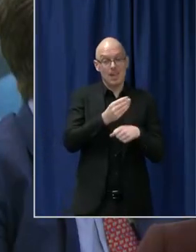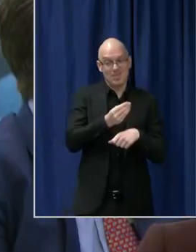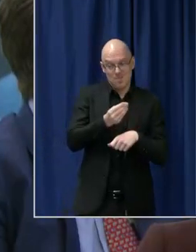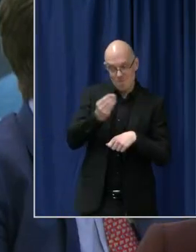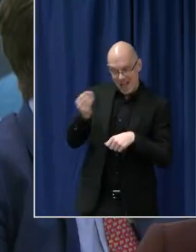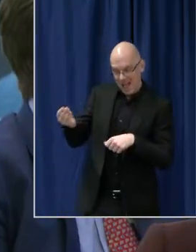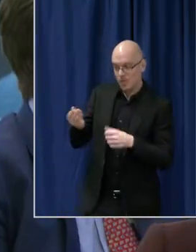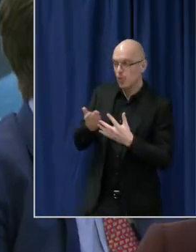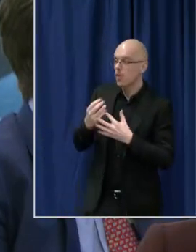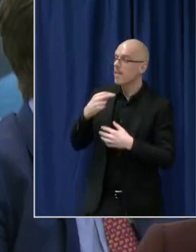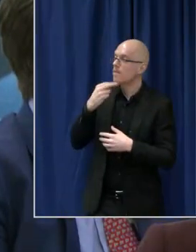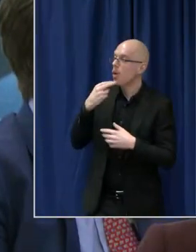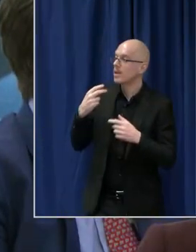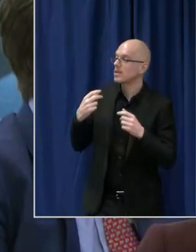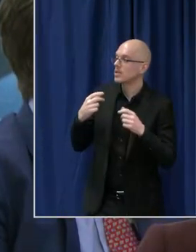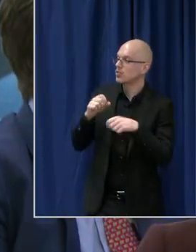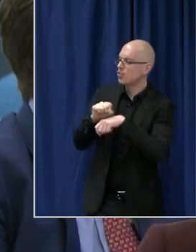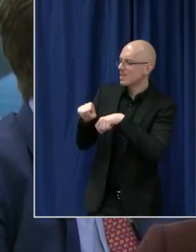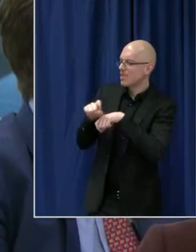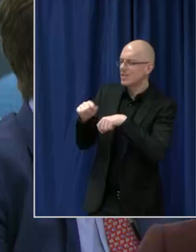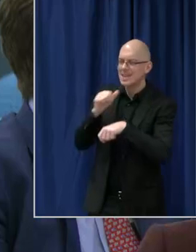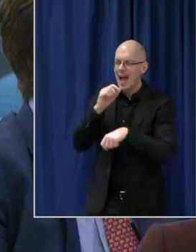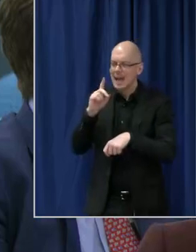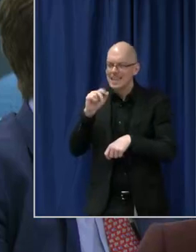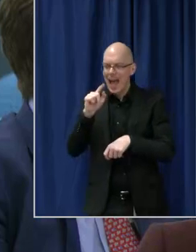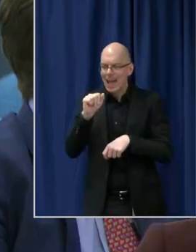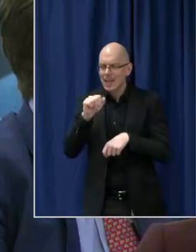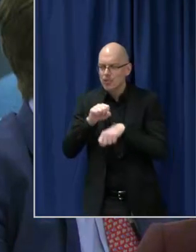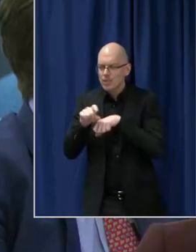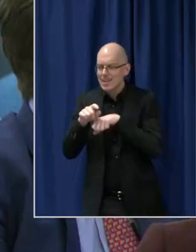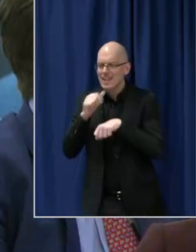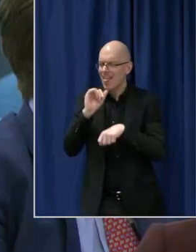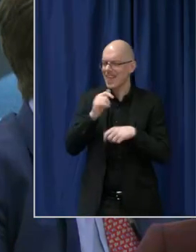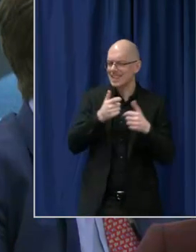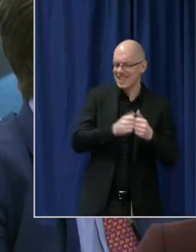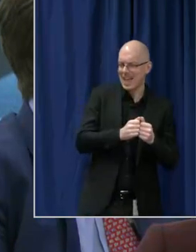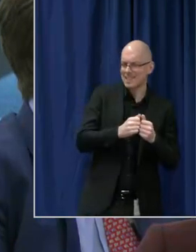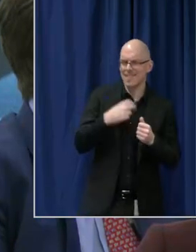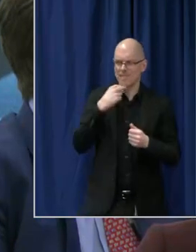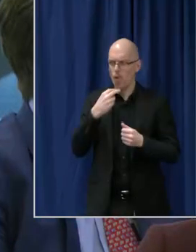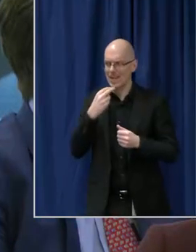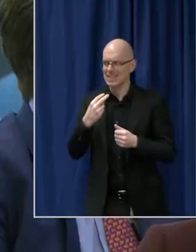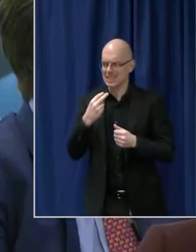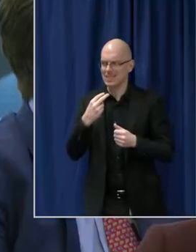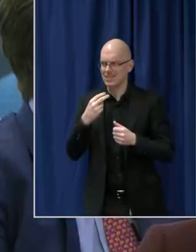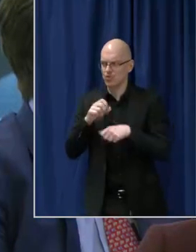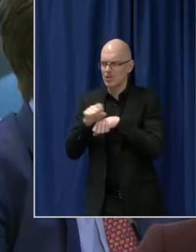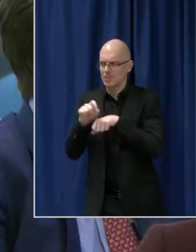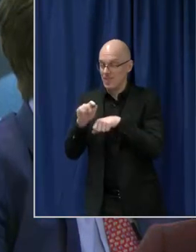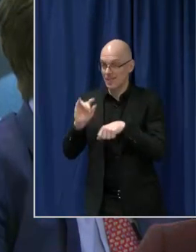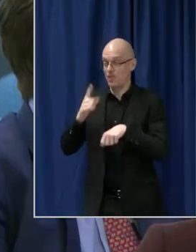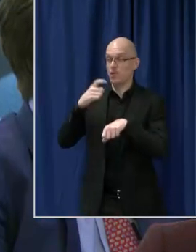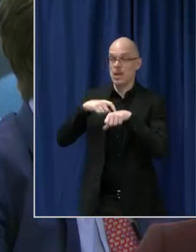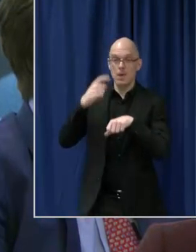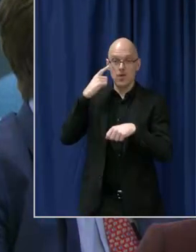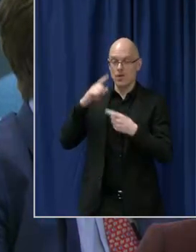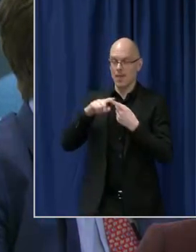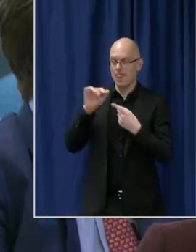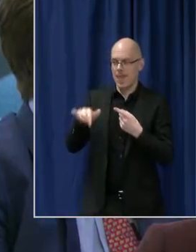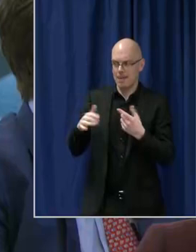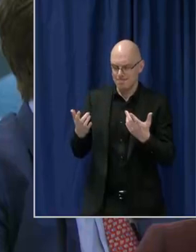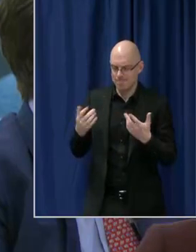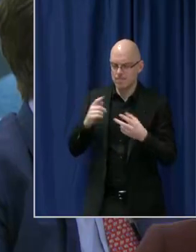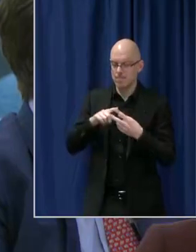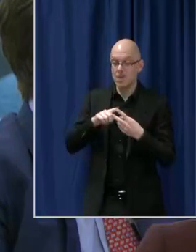transmission. It's not a data transmission. It's not like text. So that's the first time I've ever heard of that. But the